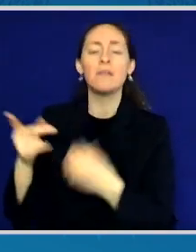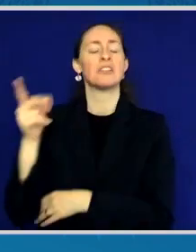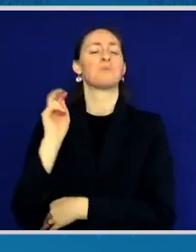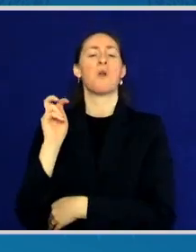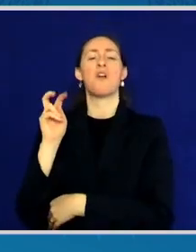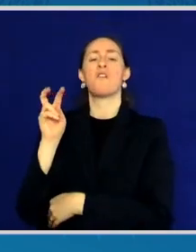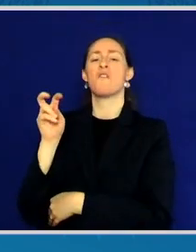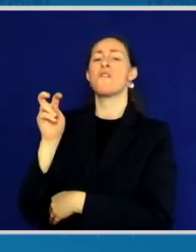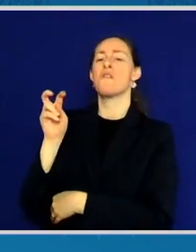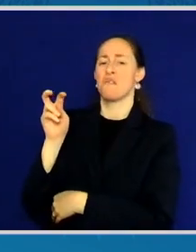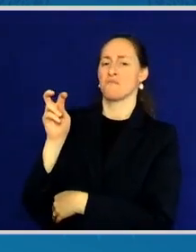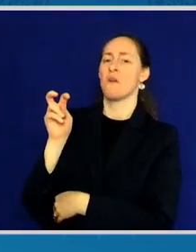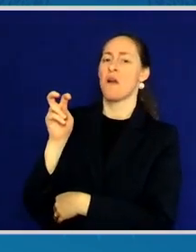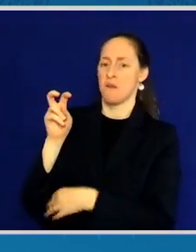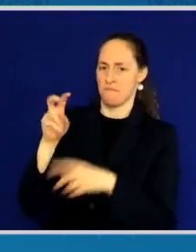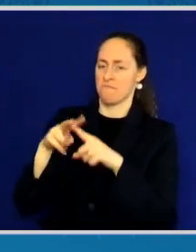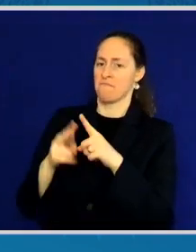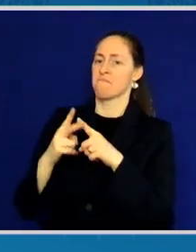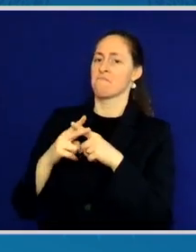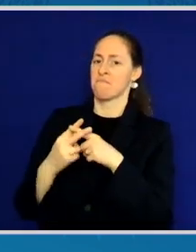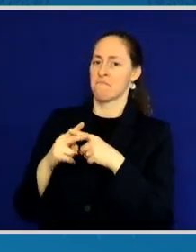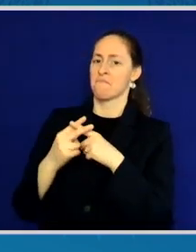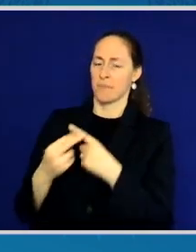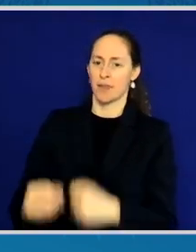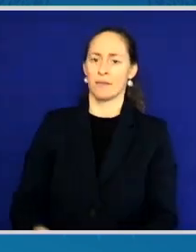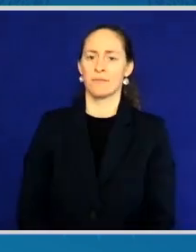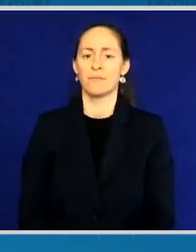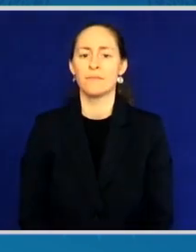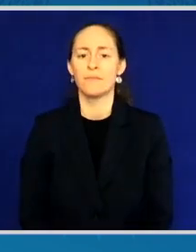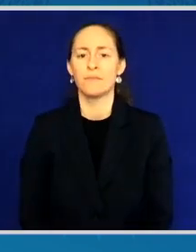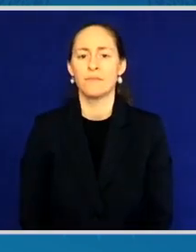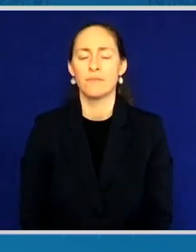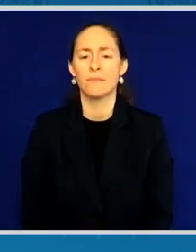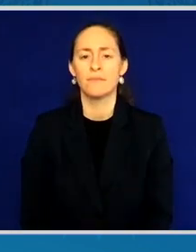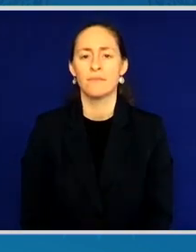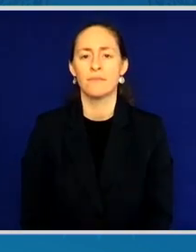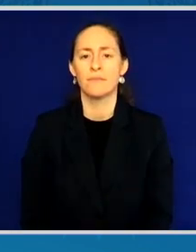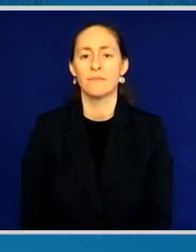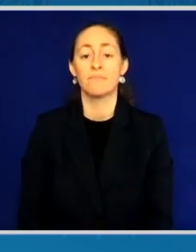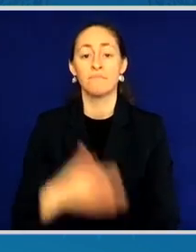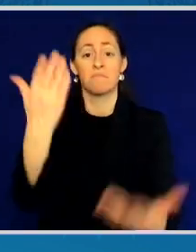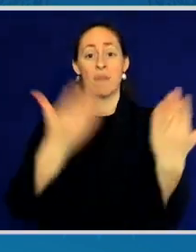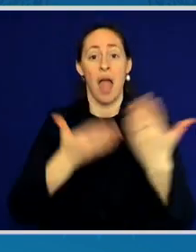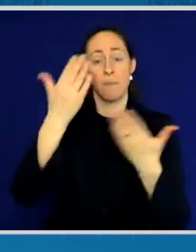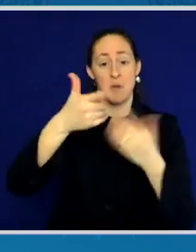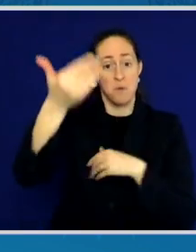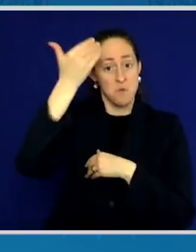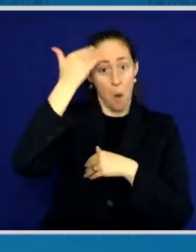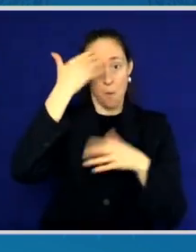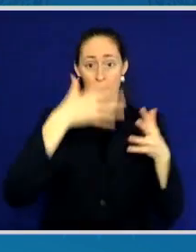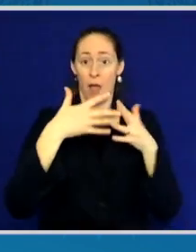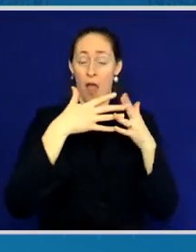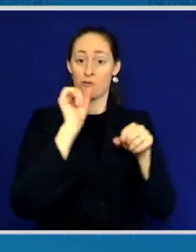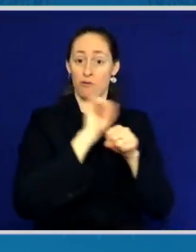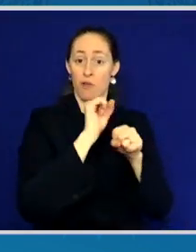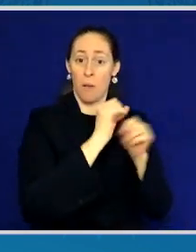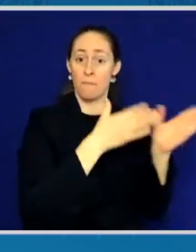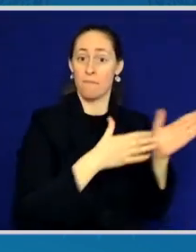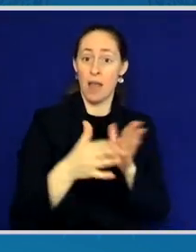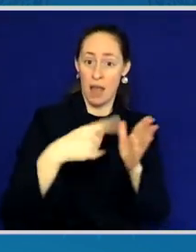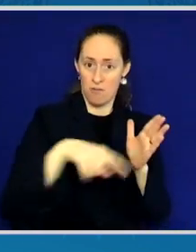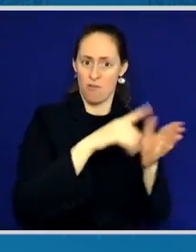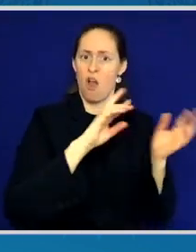employees between all the divisions. So you should know, and you probably do, in the American Jobs Plan, we actually do have